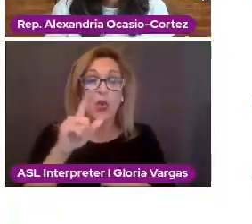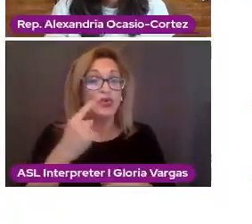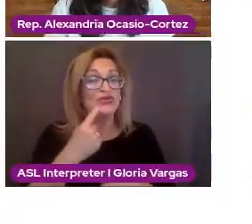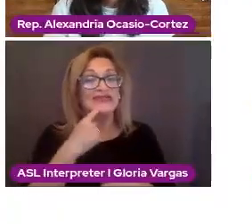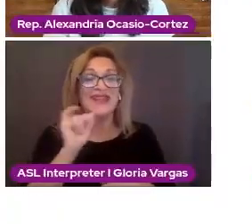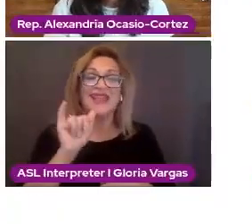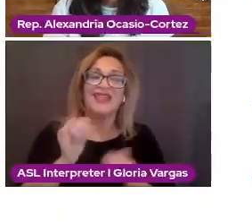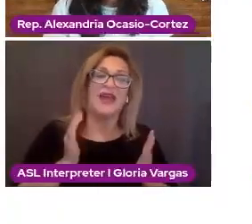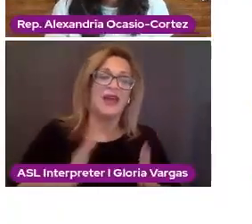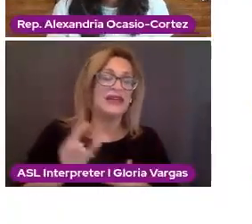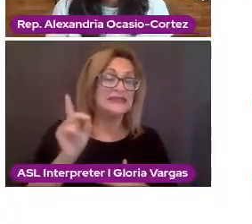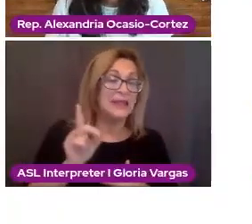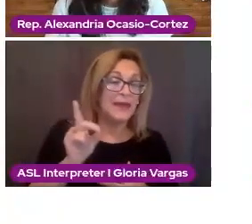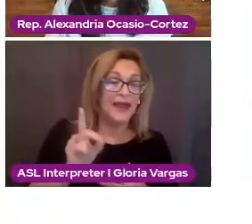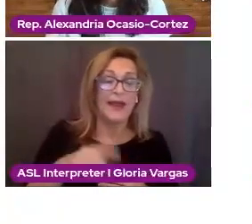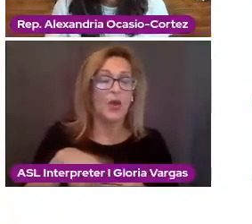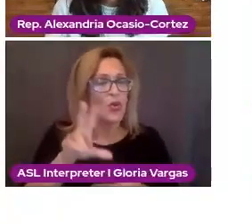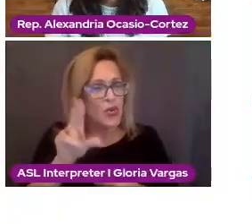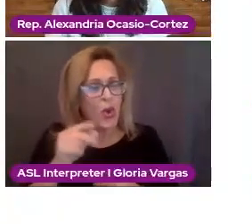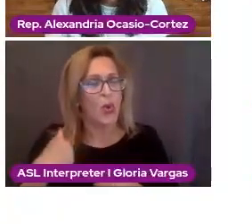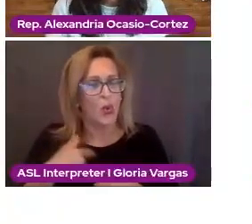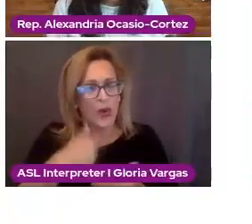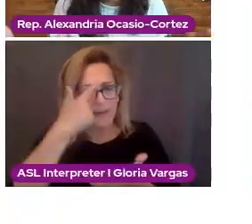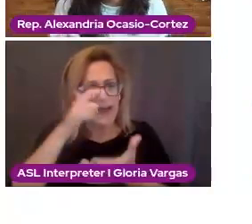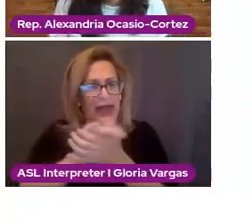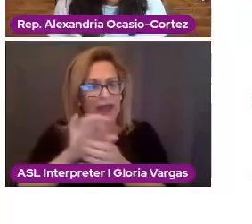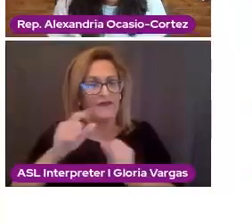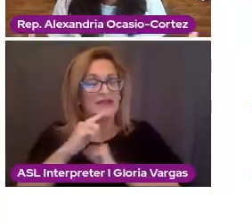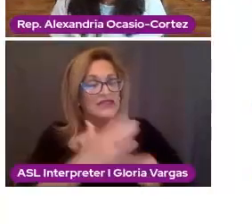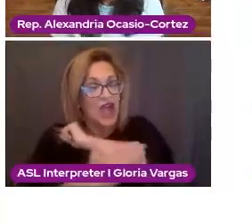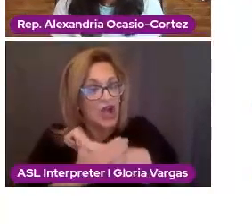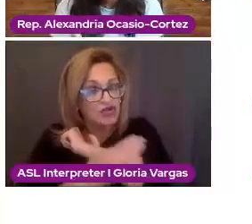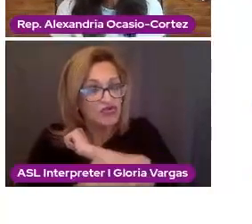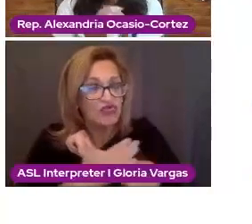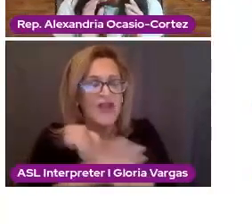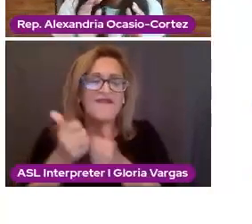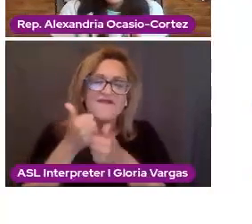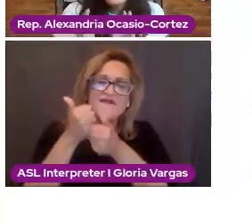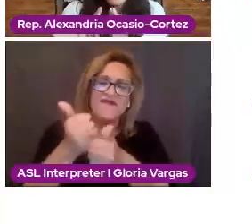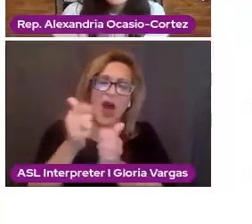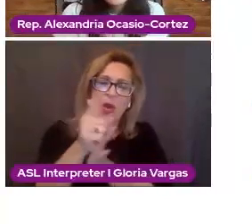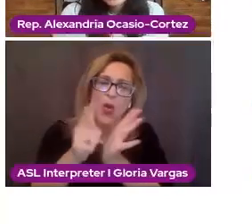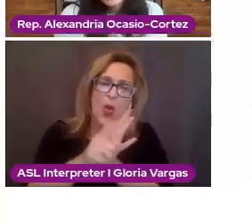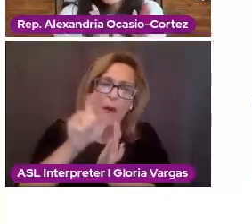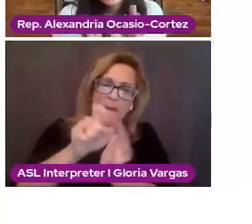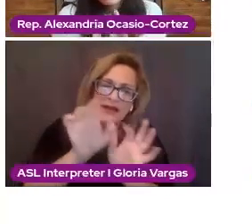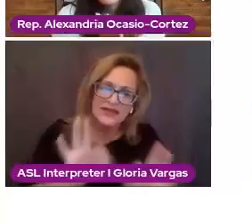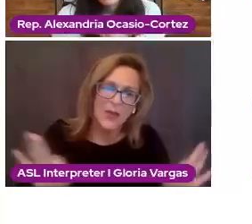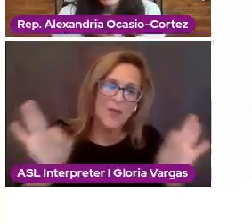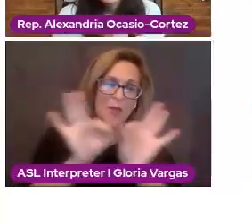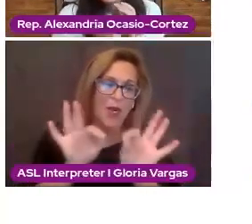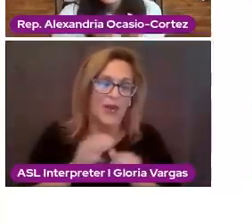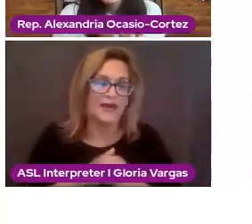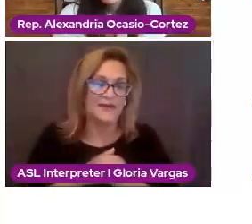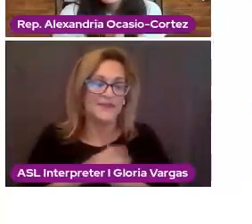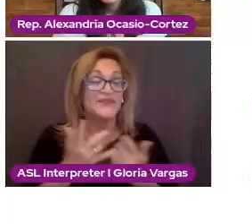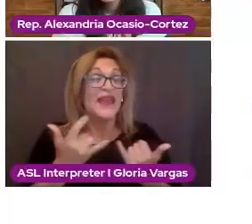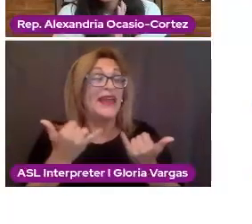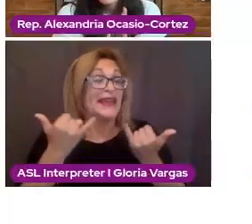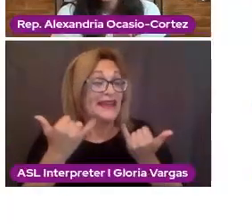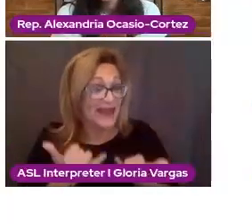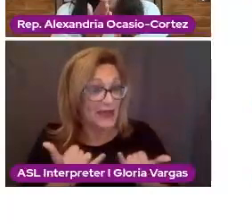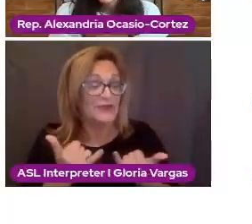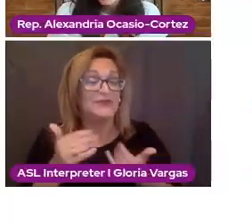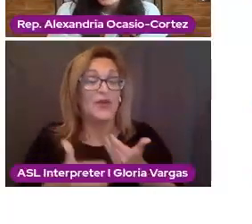this country and who believe that rule of law is important. All of that is to say, moving on, Trump